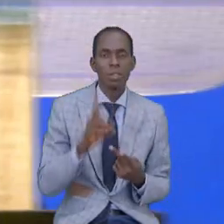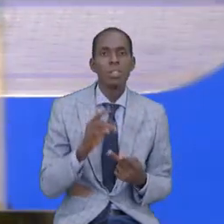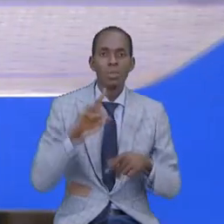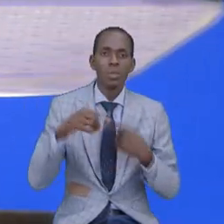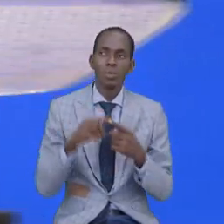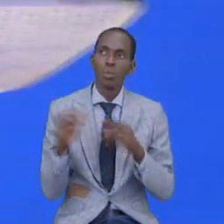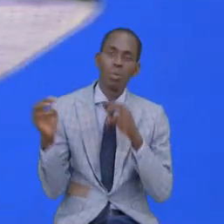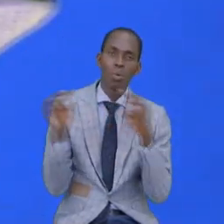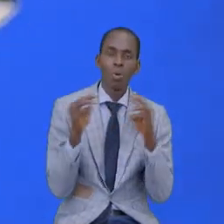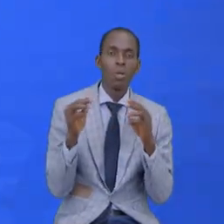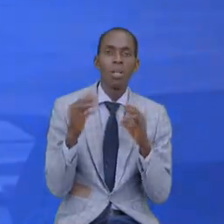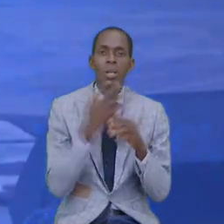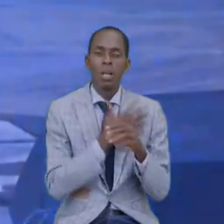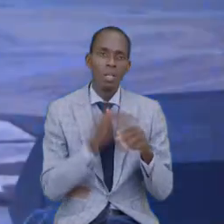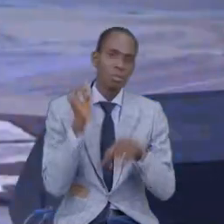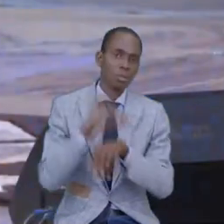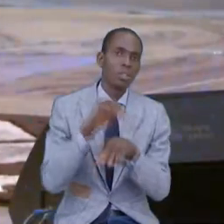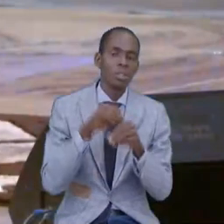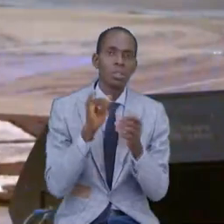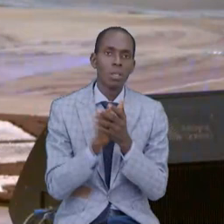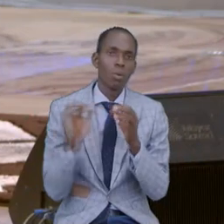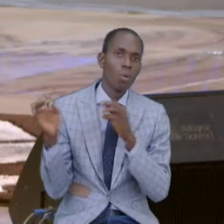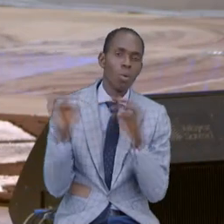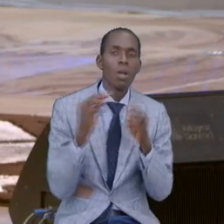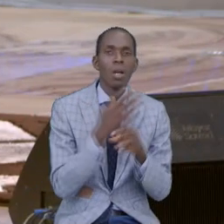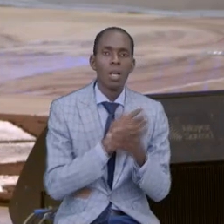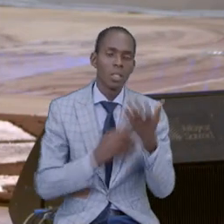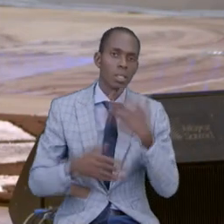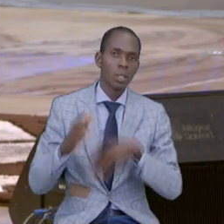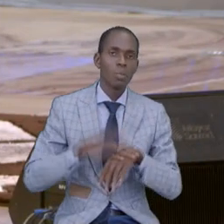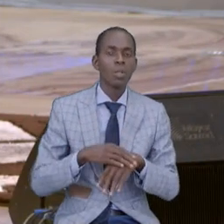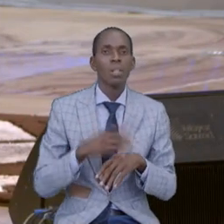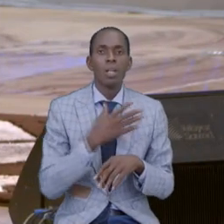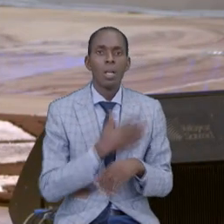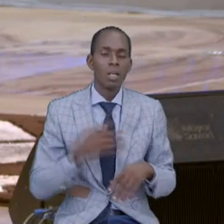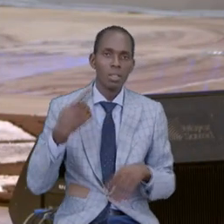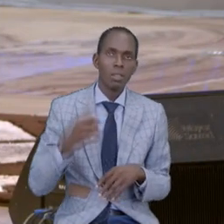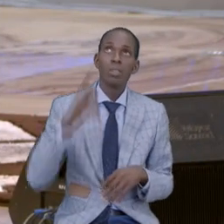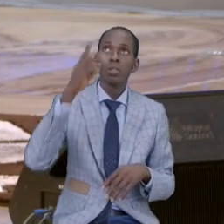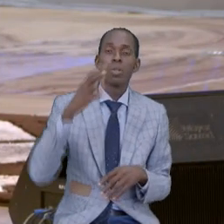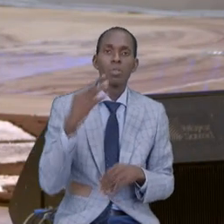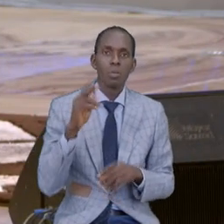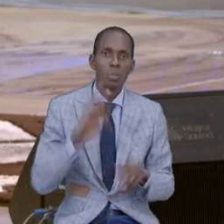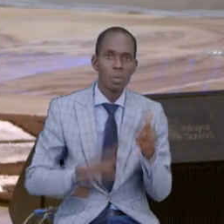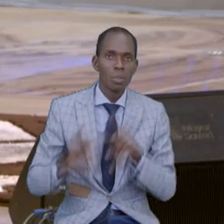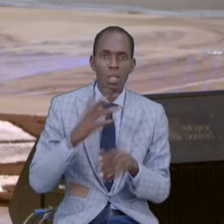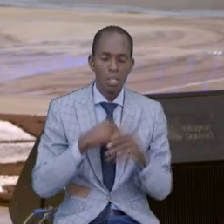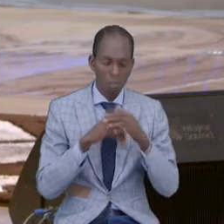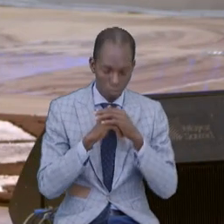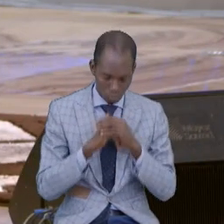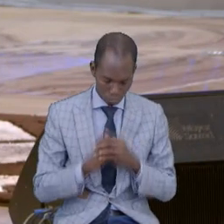battle. He overcame in that battle, and now he came back with the gods of the people, and he bowed